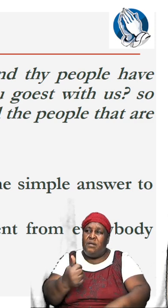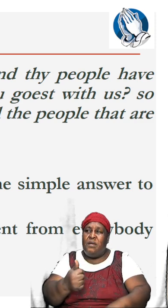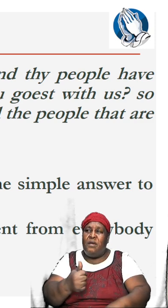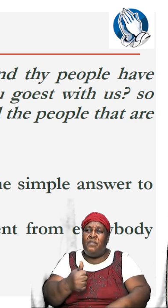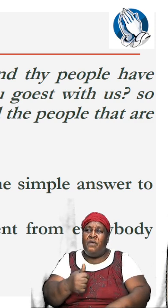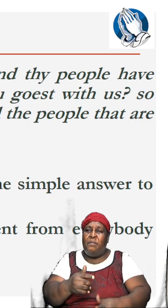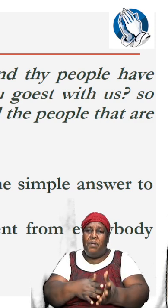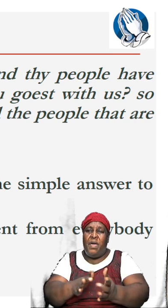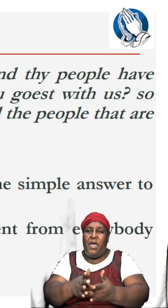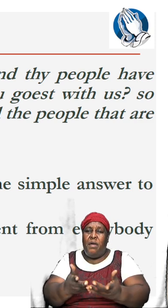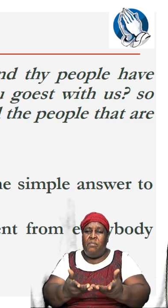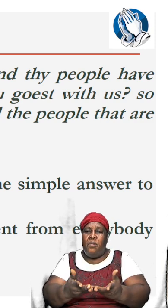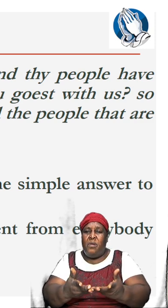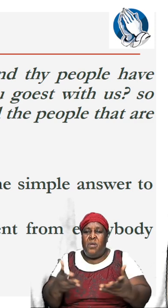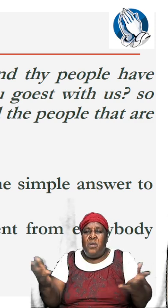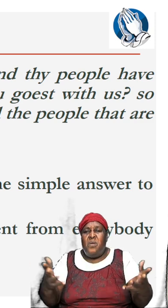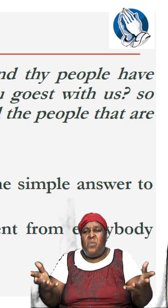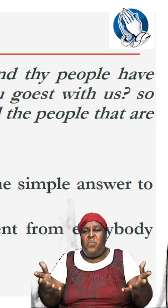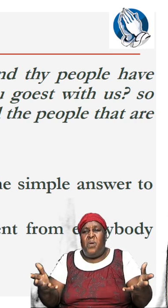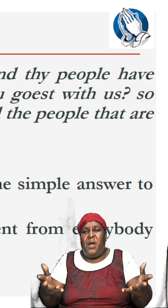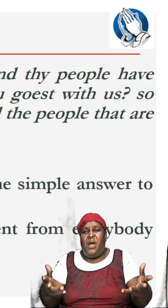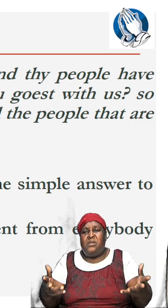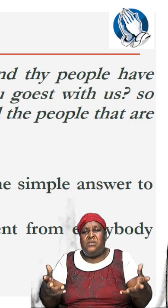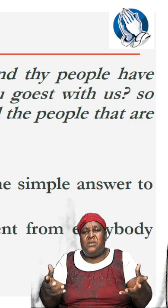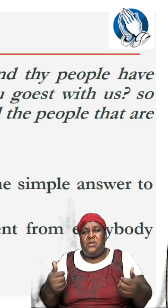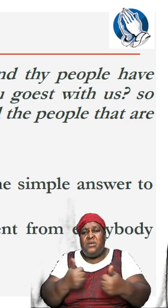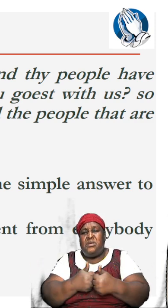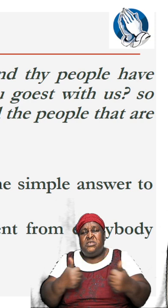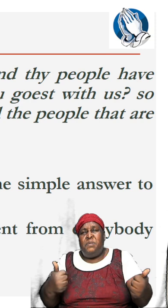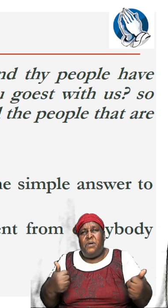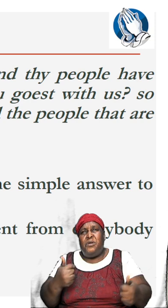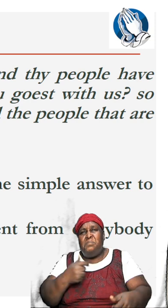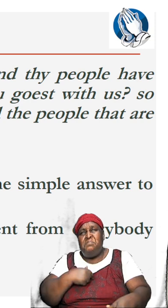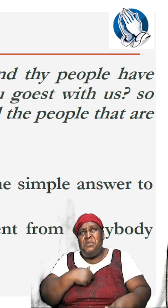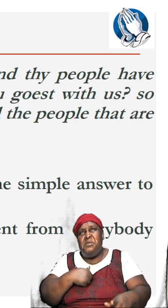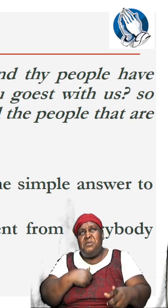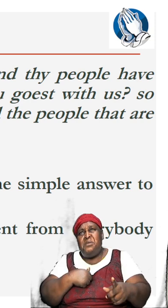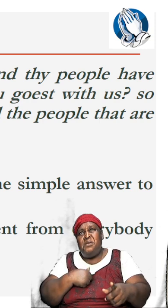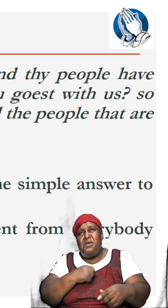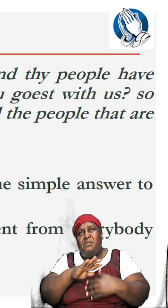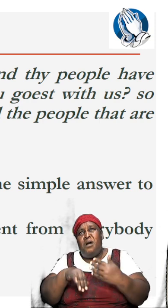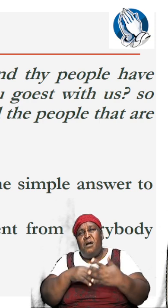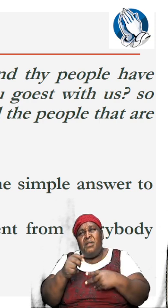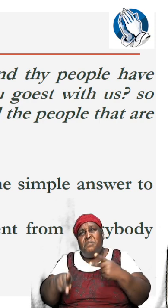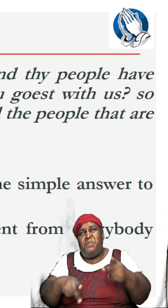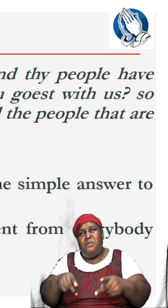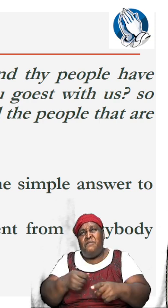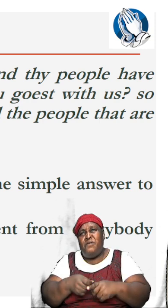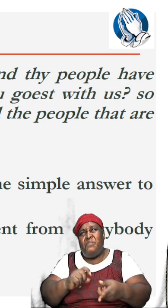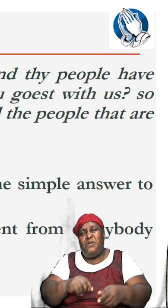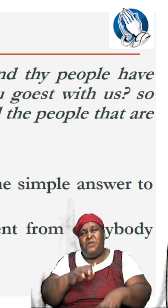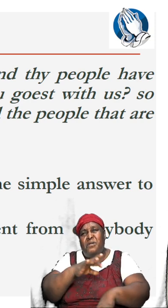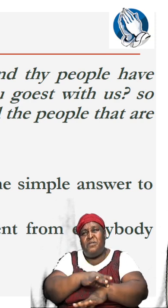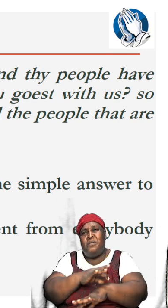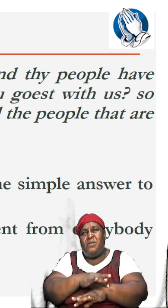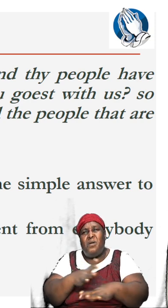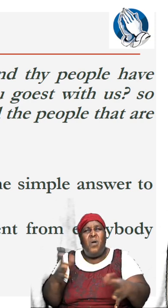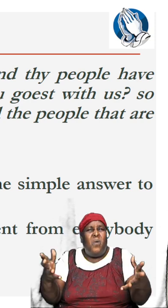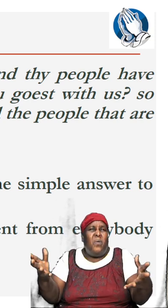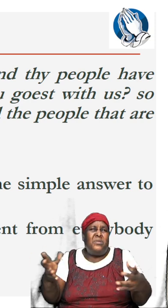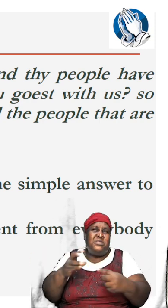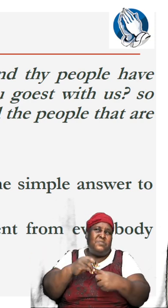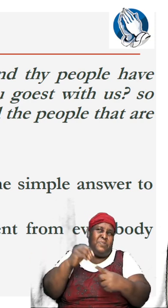will distinguish me and your people from all the other people on the face of the earth?" What is special about the people of